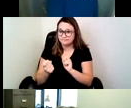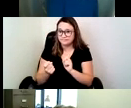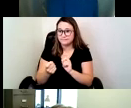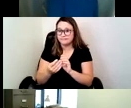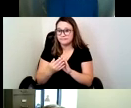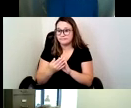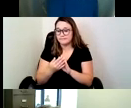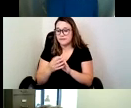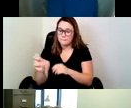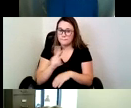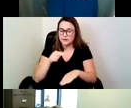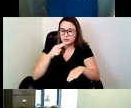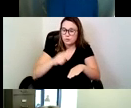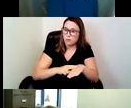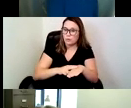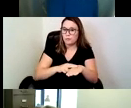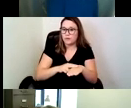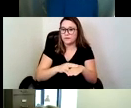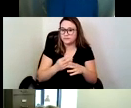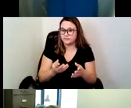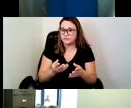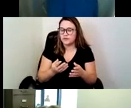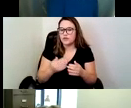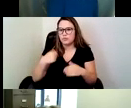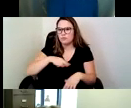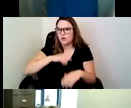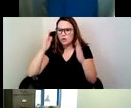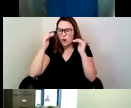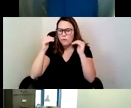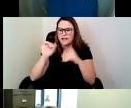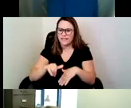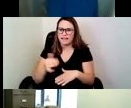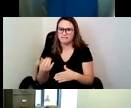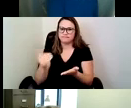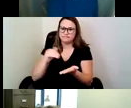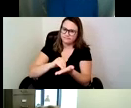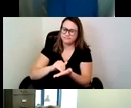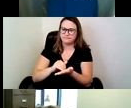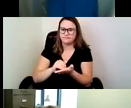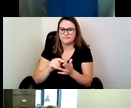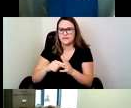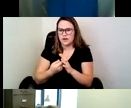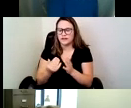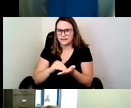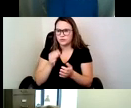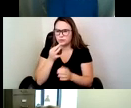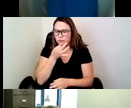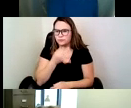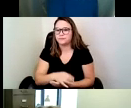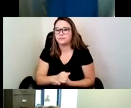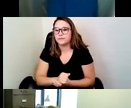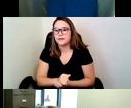get back to some normalcy. We're hoping that will happen again very soon. But yes, and we also